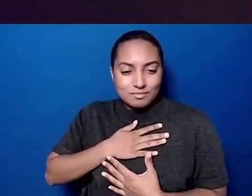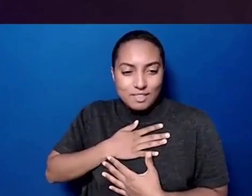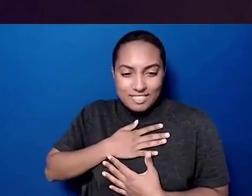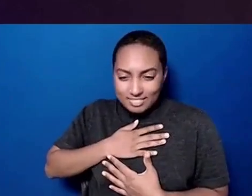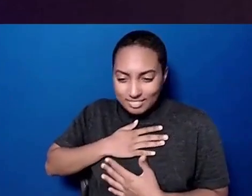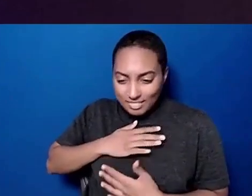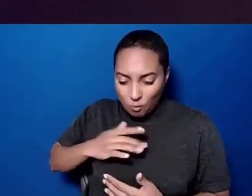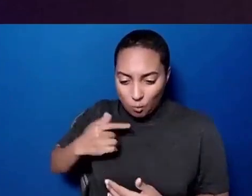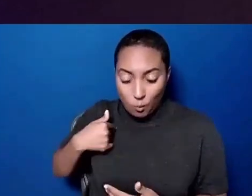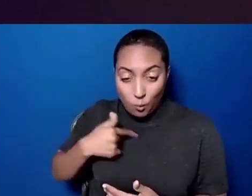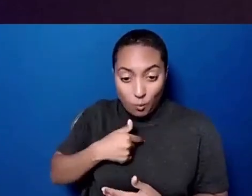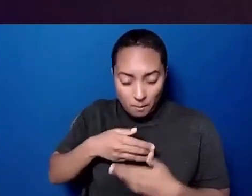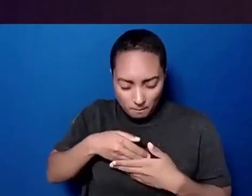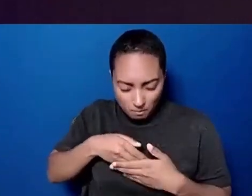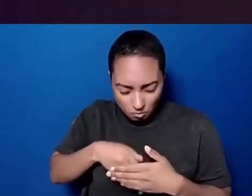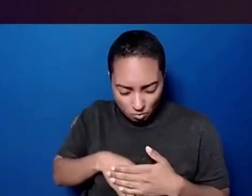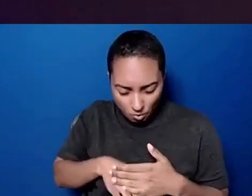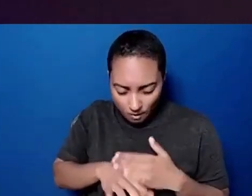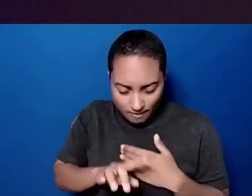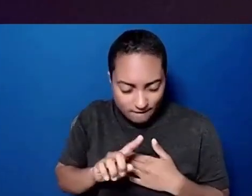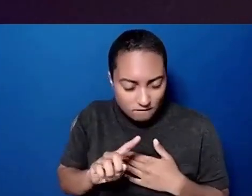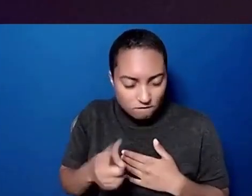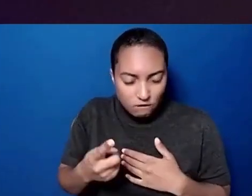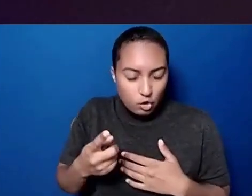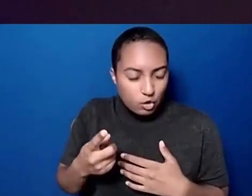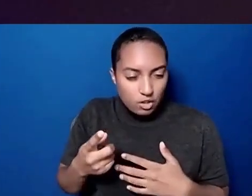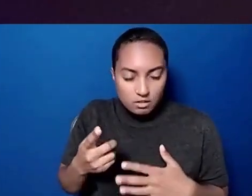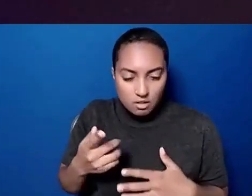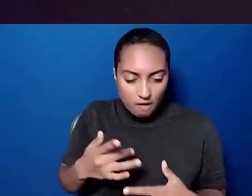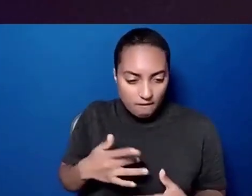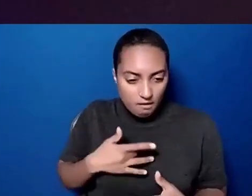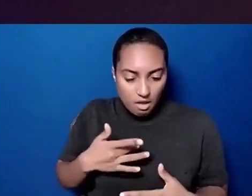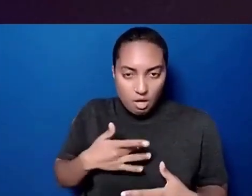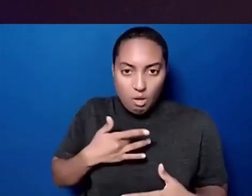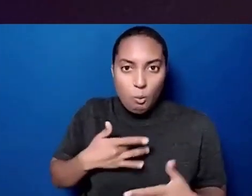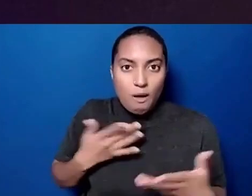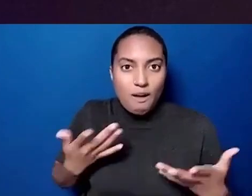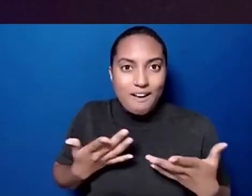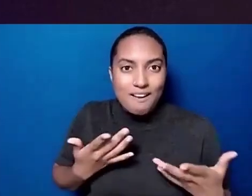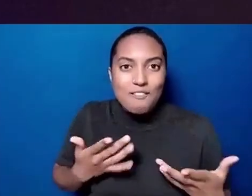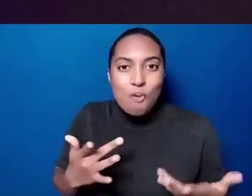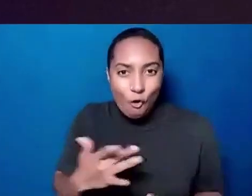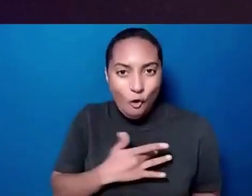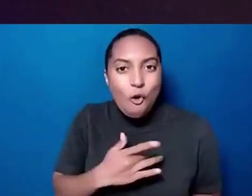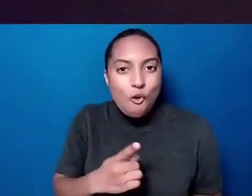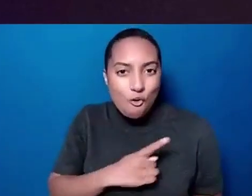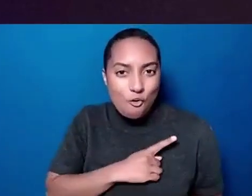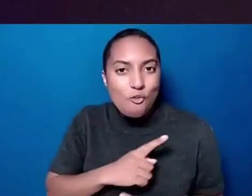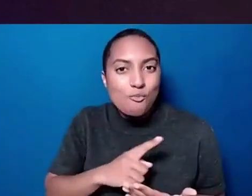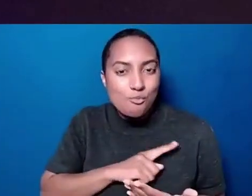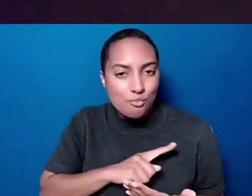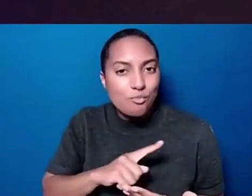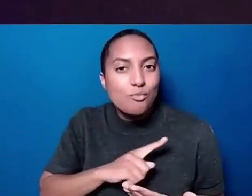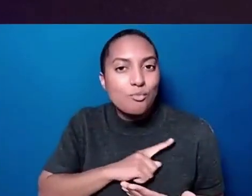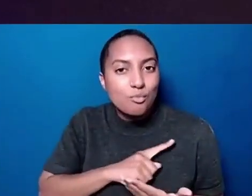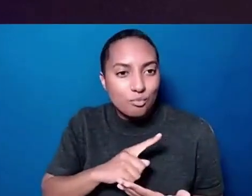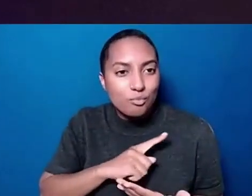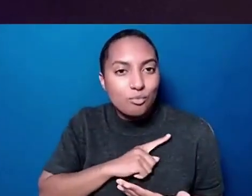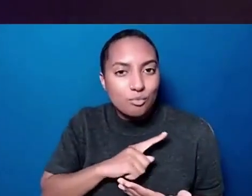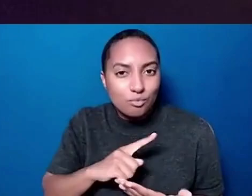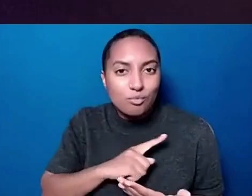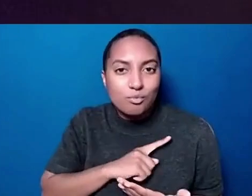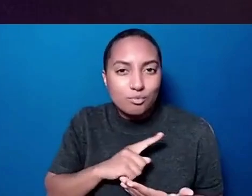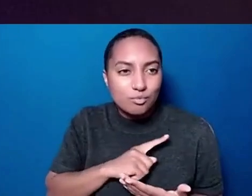hear. In that watery realm, where we are all